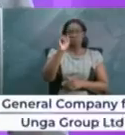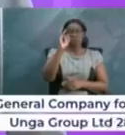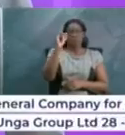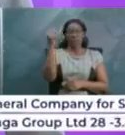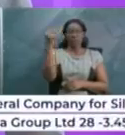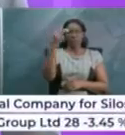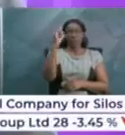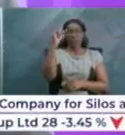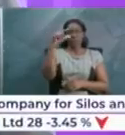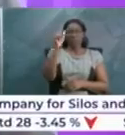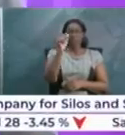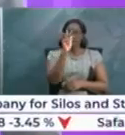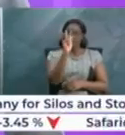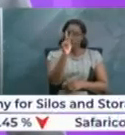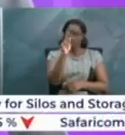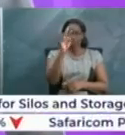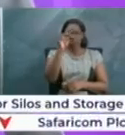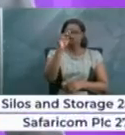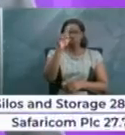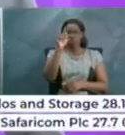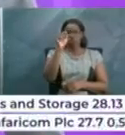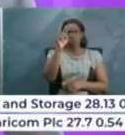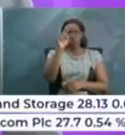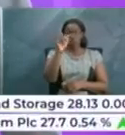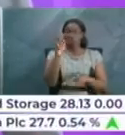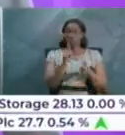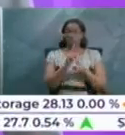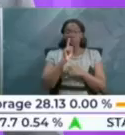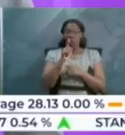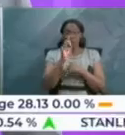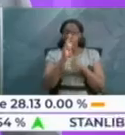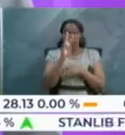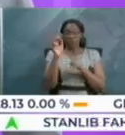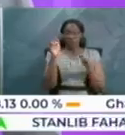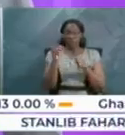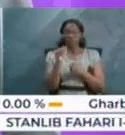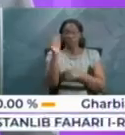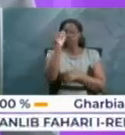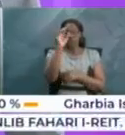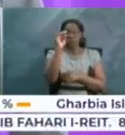Please remember, you can also order via the website, which is